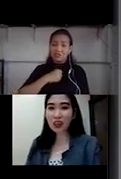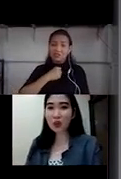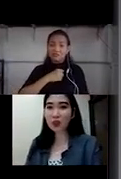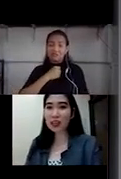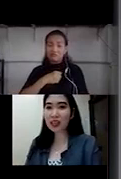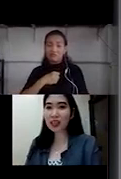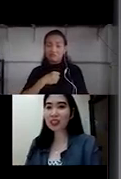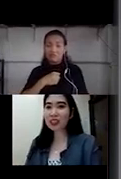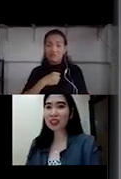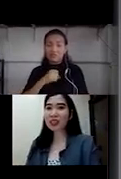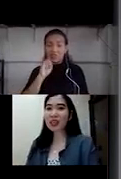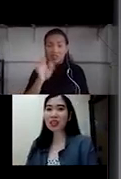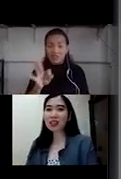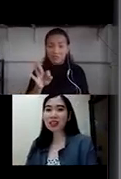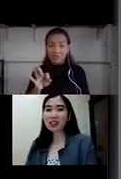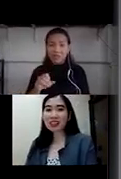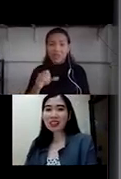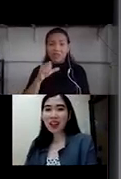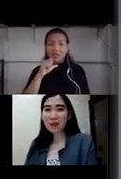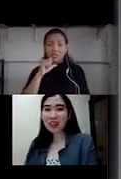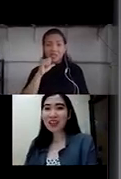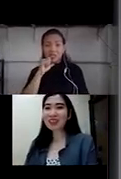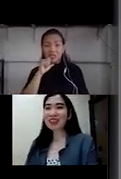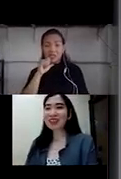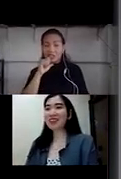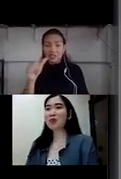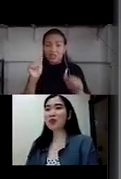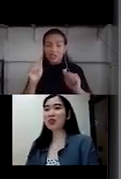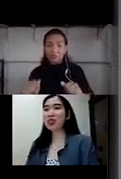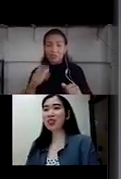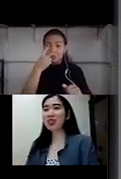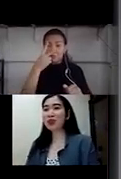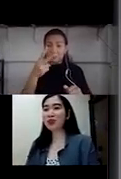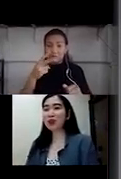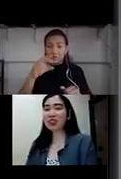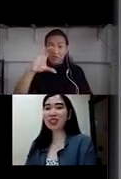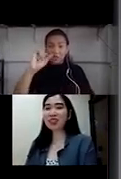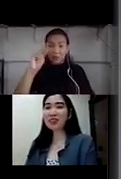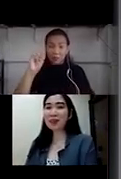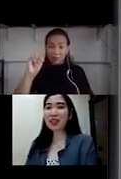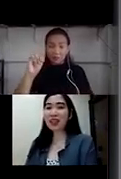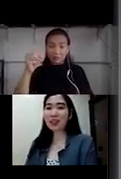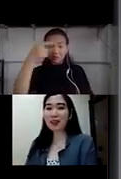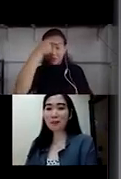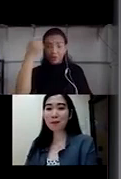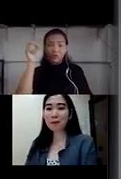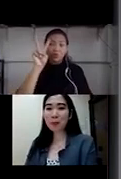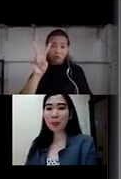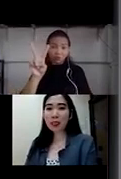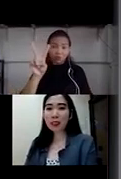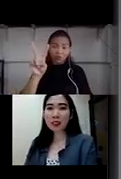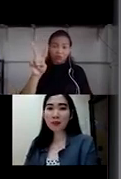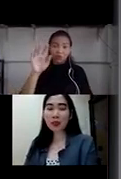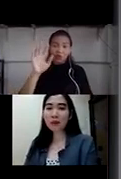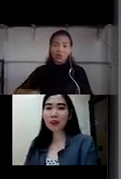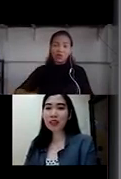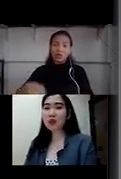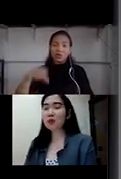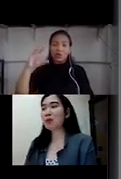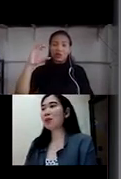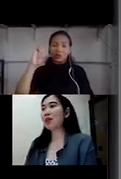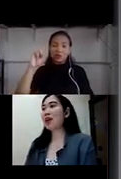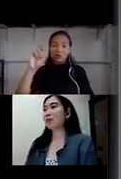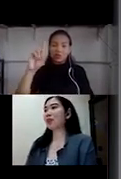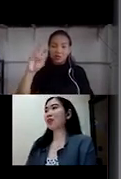hindi ako nakatingin sa camera. I'm using two screen para in preparation